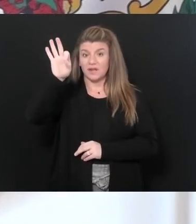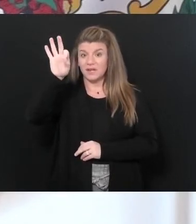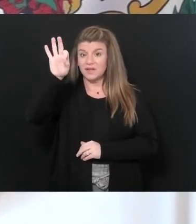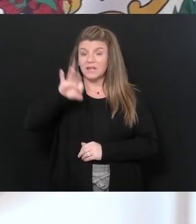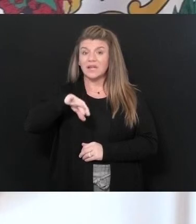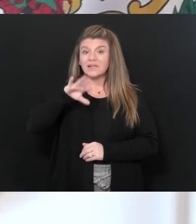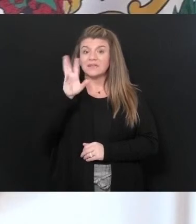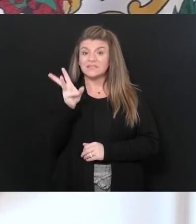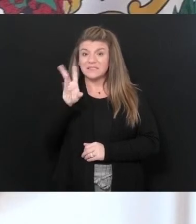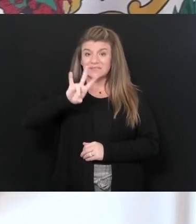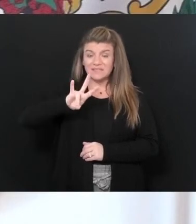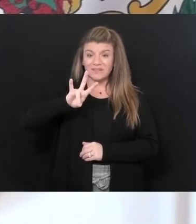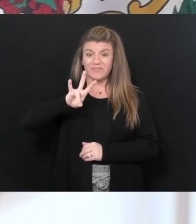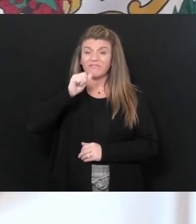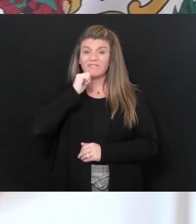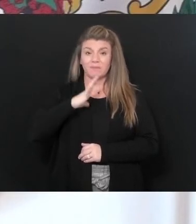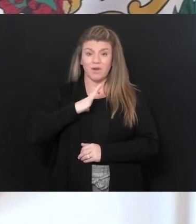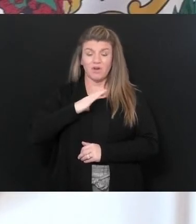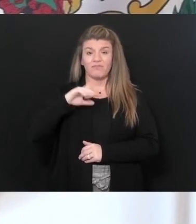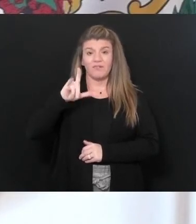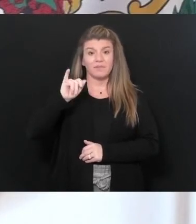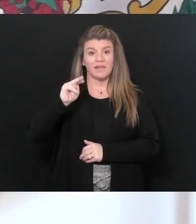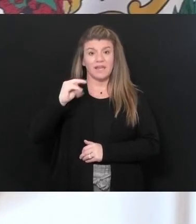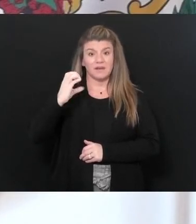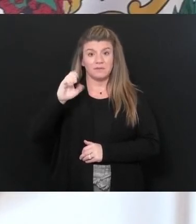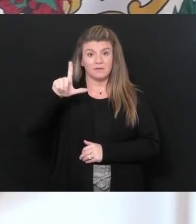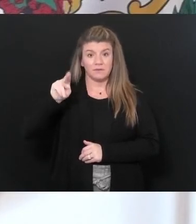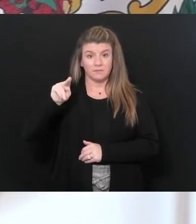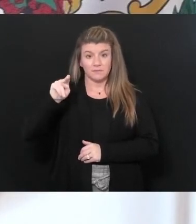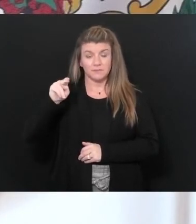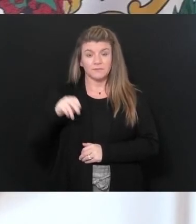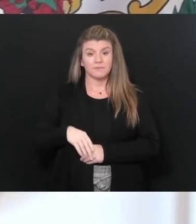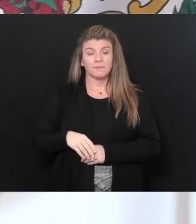death, a 67-year-old female from Lincoln County.